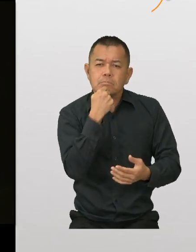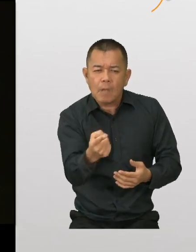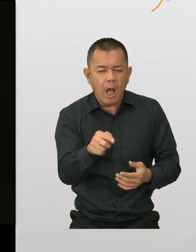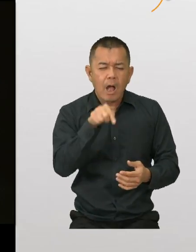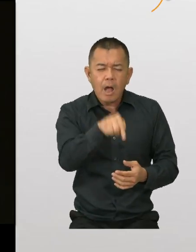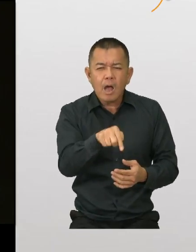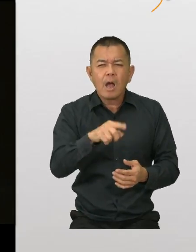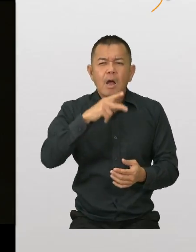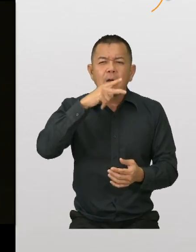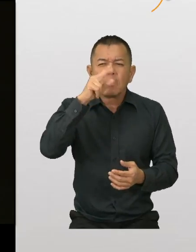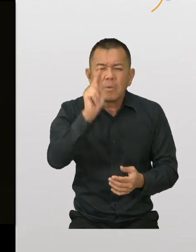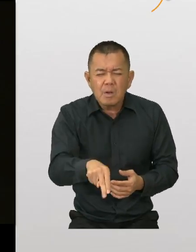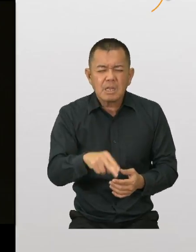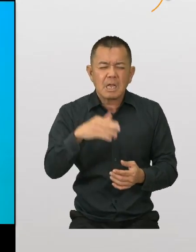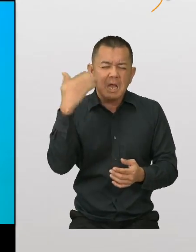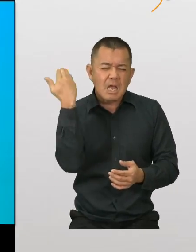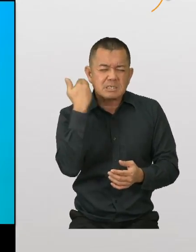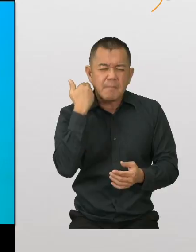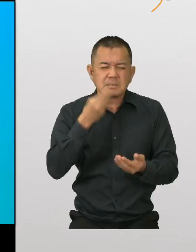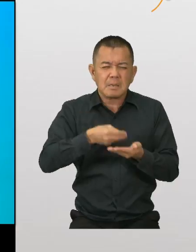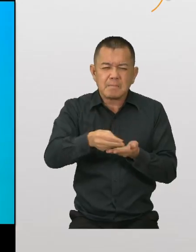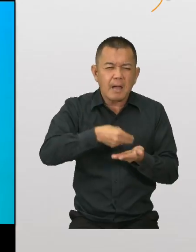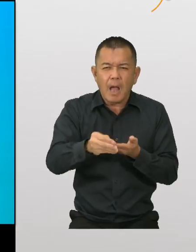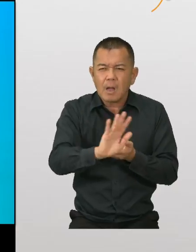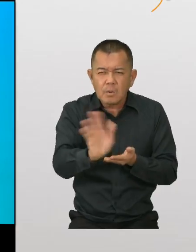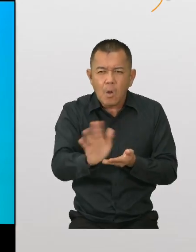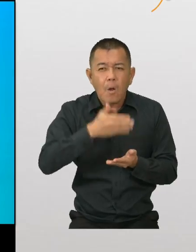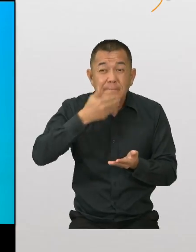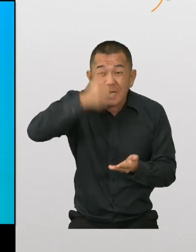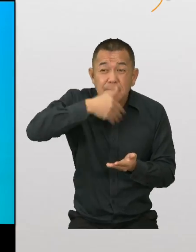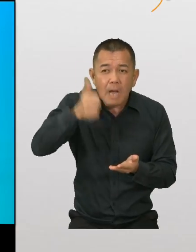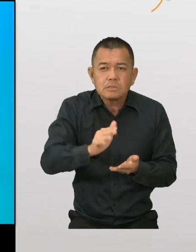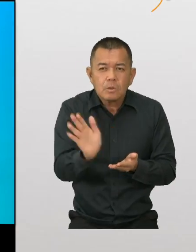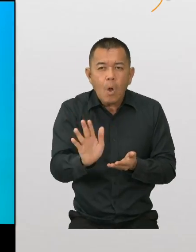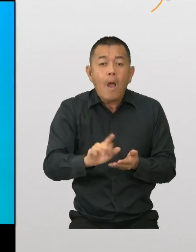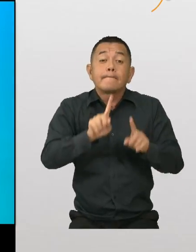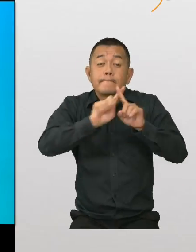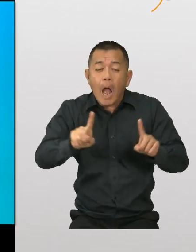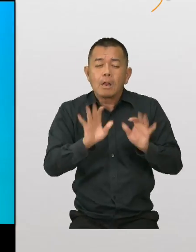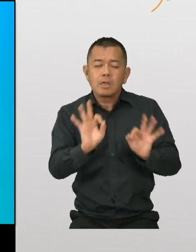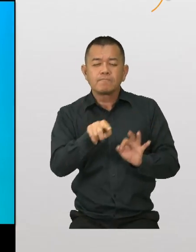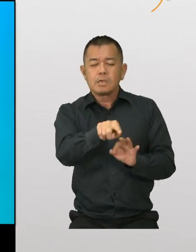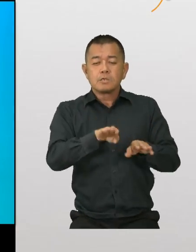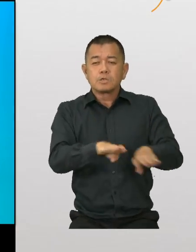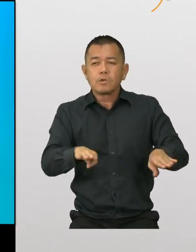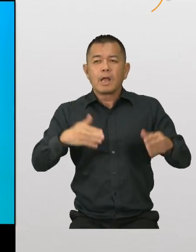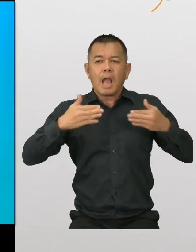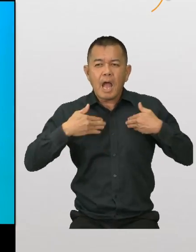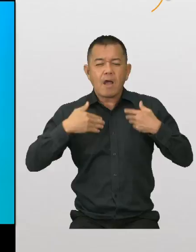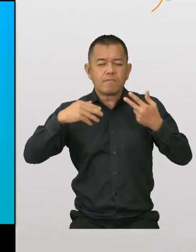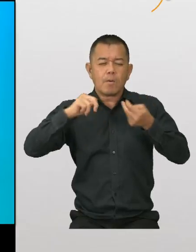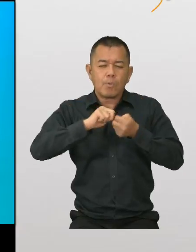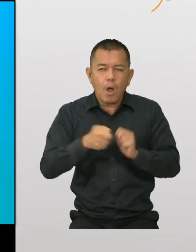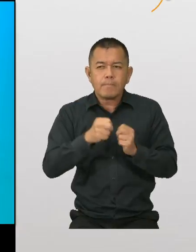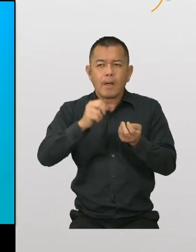necessarily better unless a child has a special medical requirement. Otherwise, all infant formulas sold in Singapore are suitable for